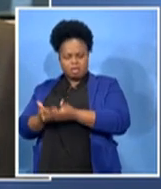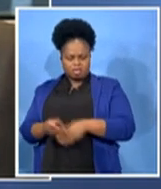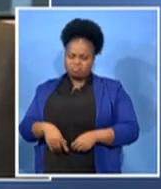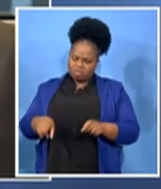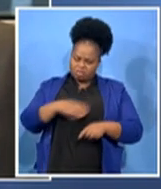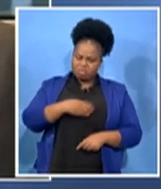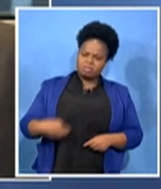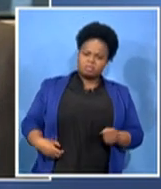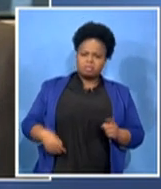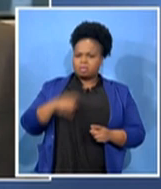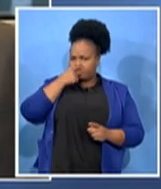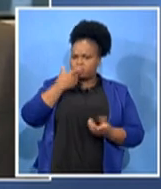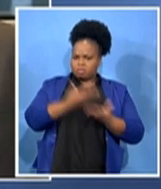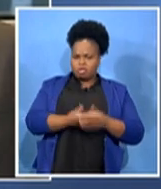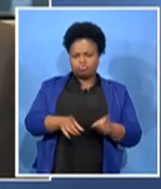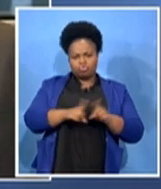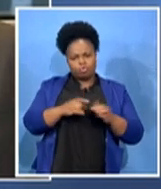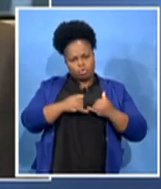do that.